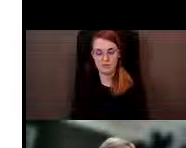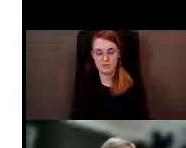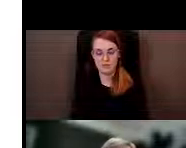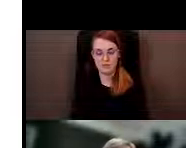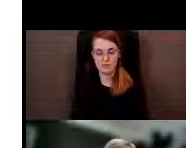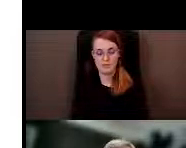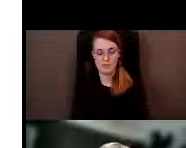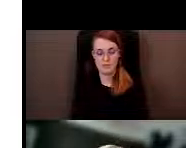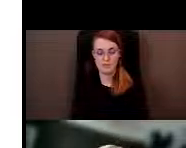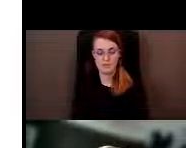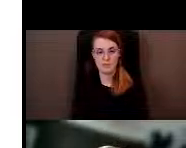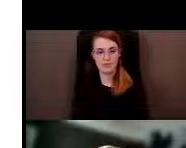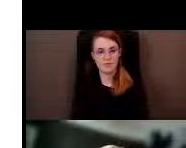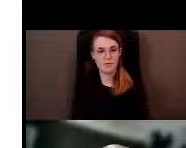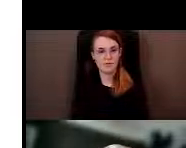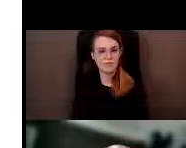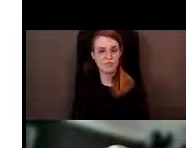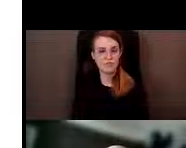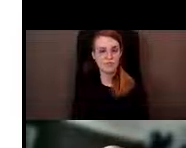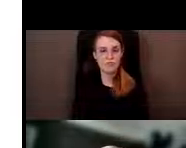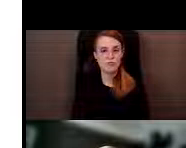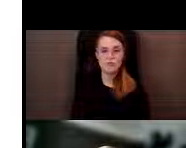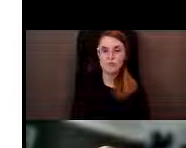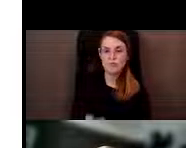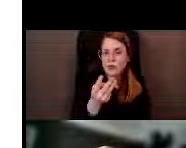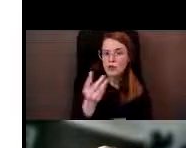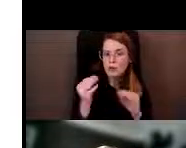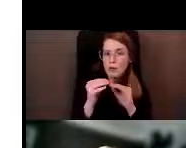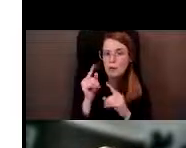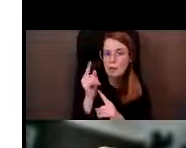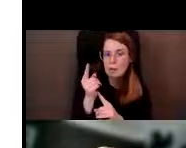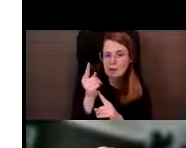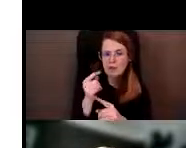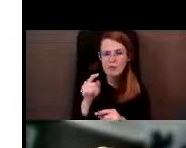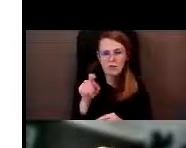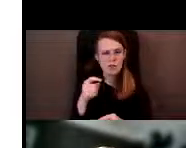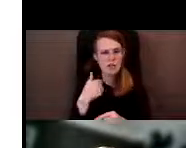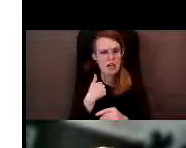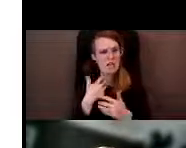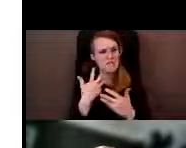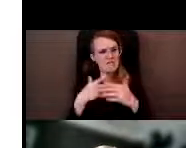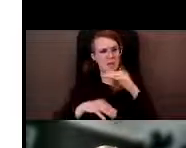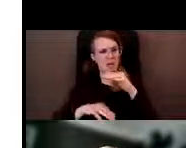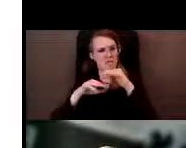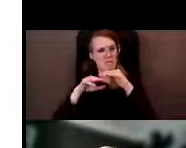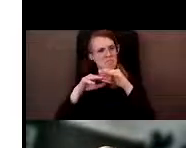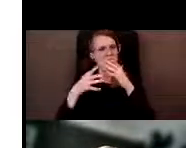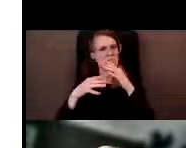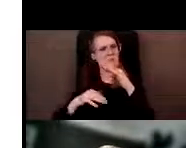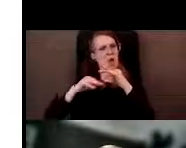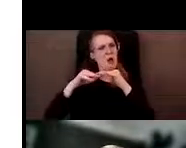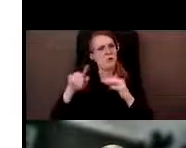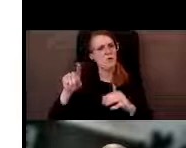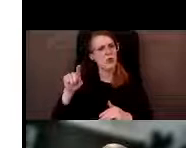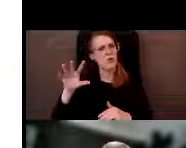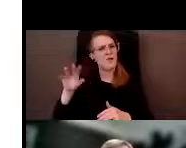So let's give this a few more minutes. By my count, we should have about up to about 150 respondees. Not everyone